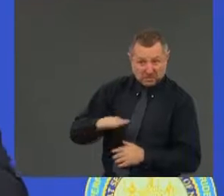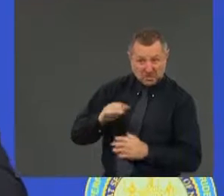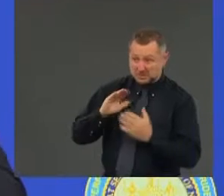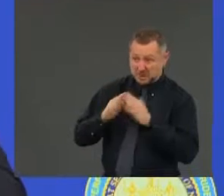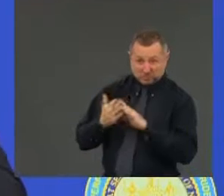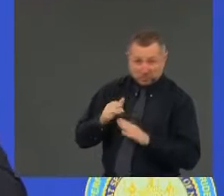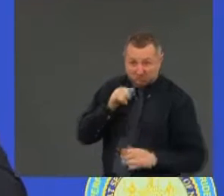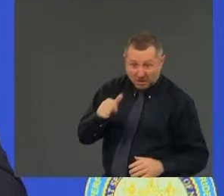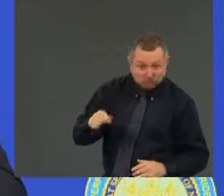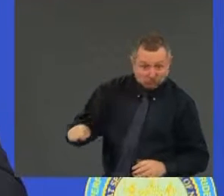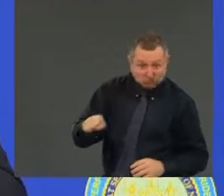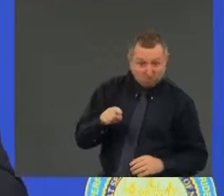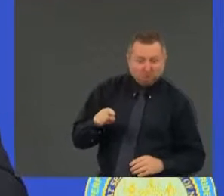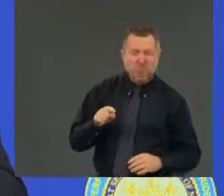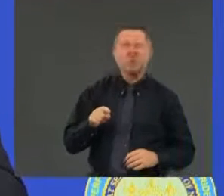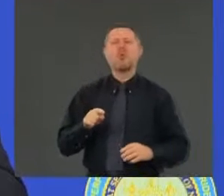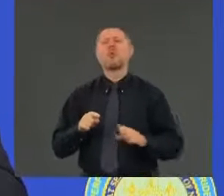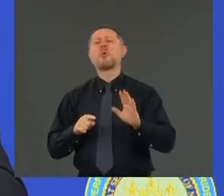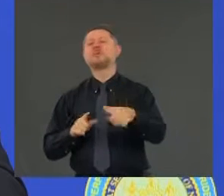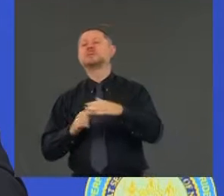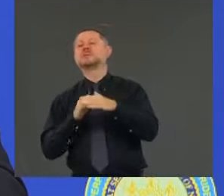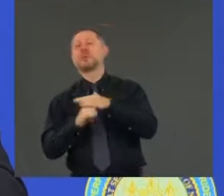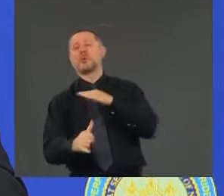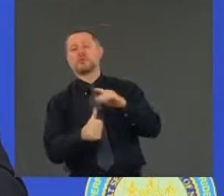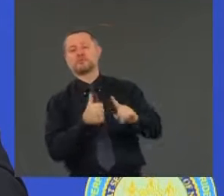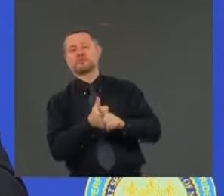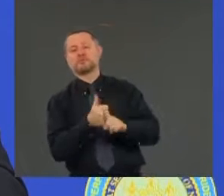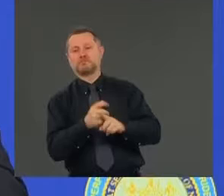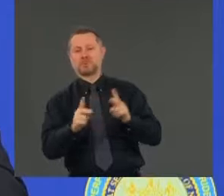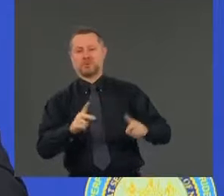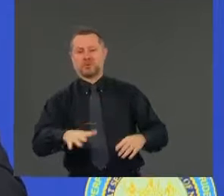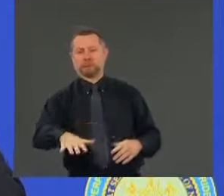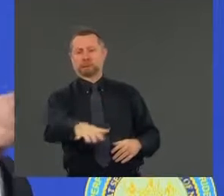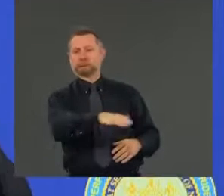plan. So, look,